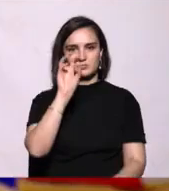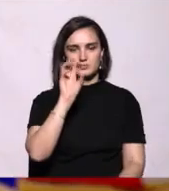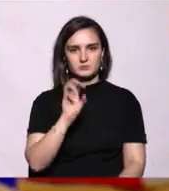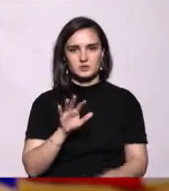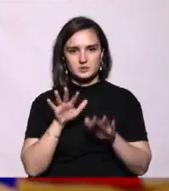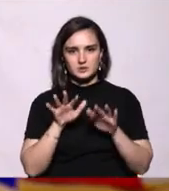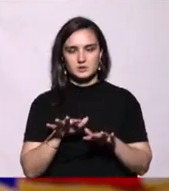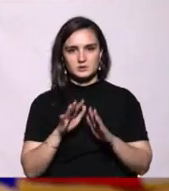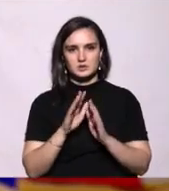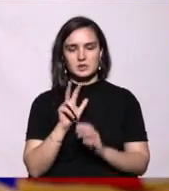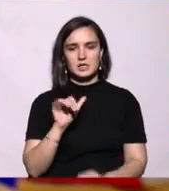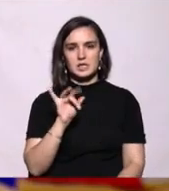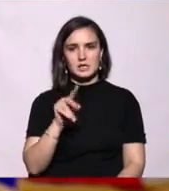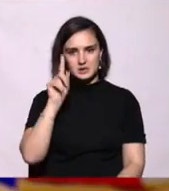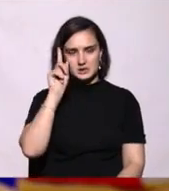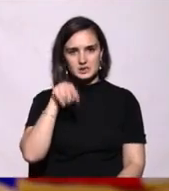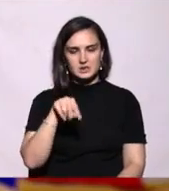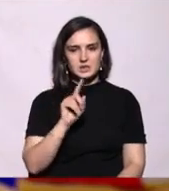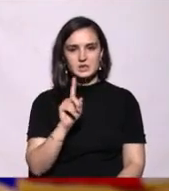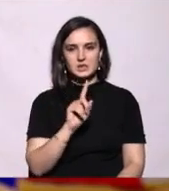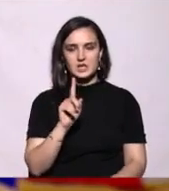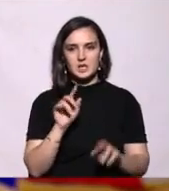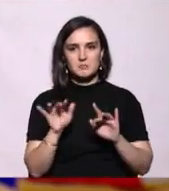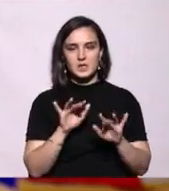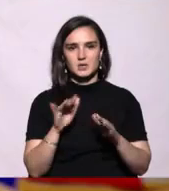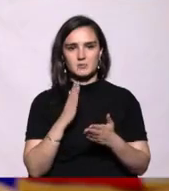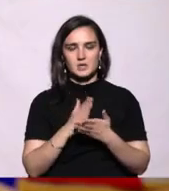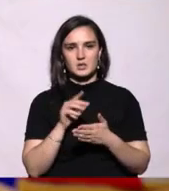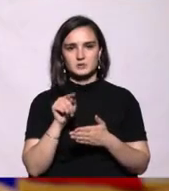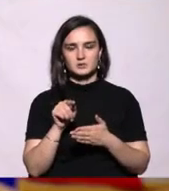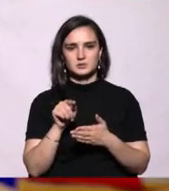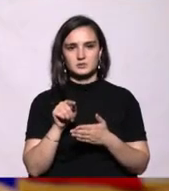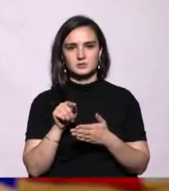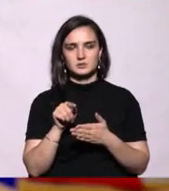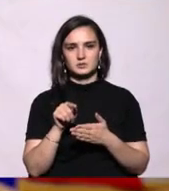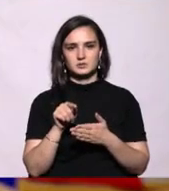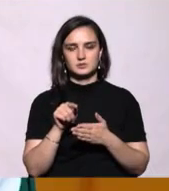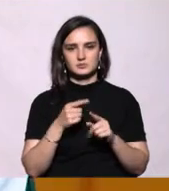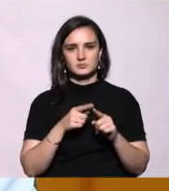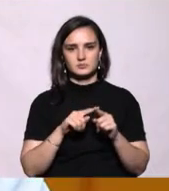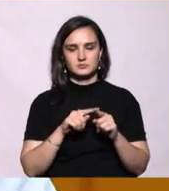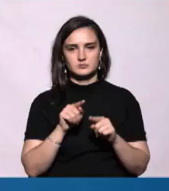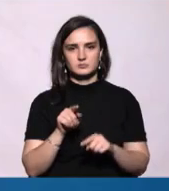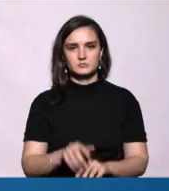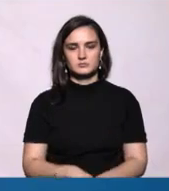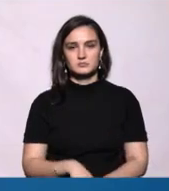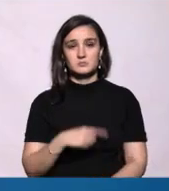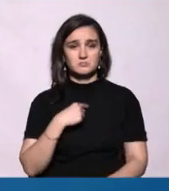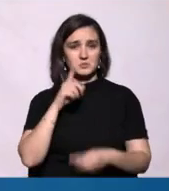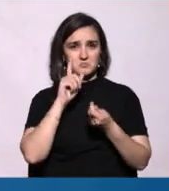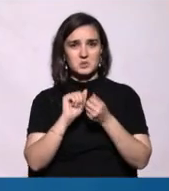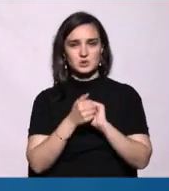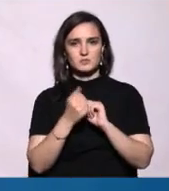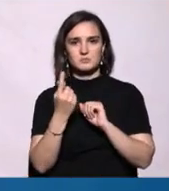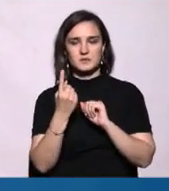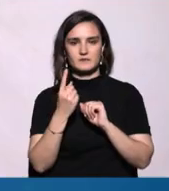So, Helen, do you know which activities go into the first go column? Hmm. I remember